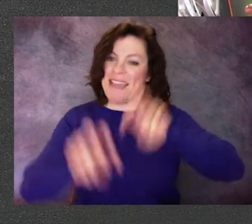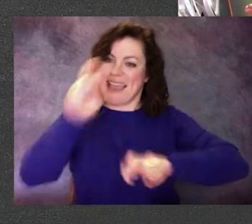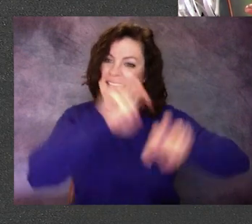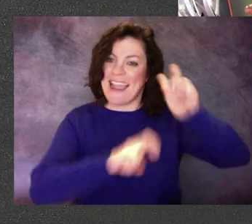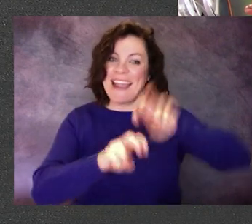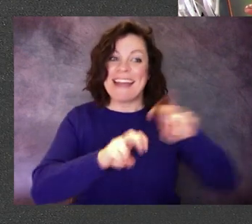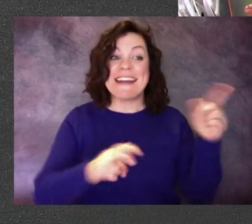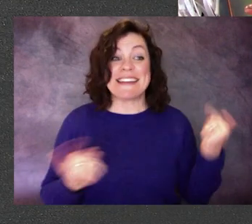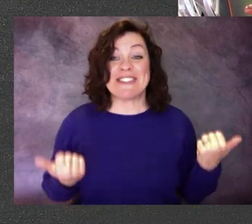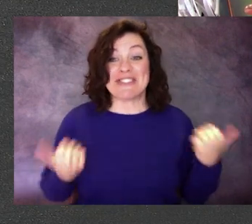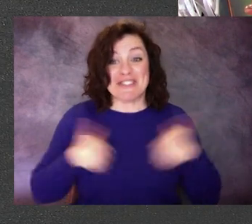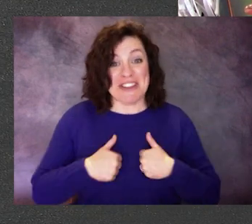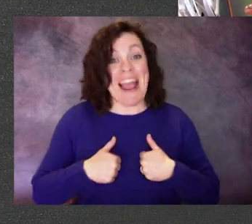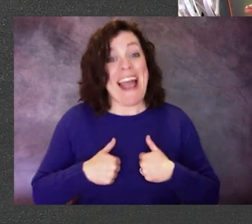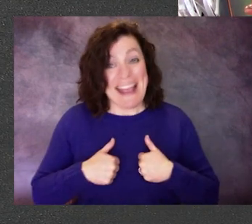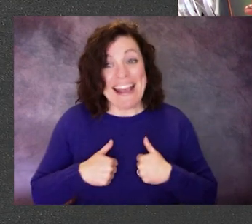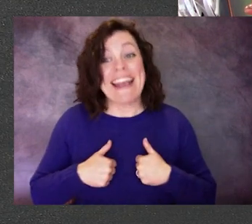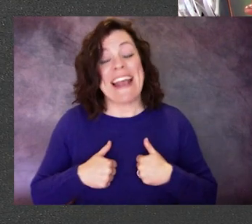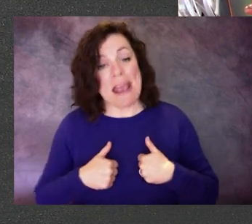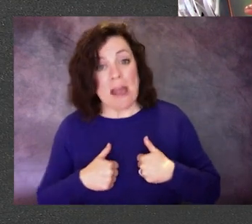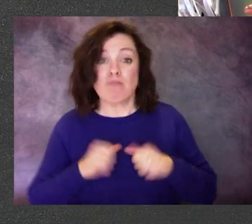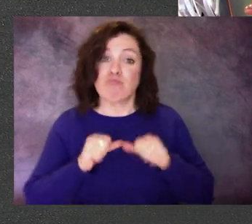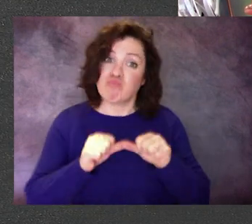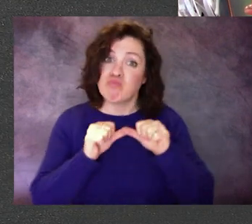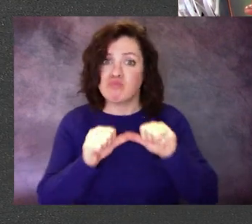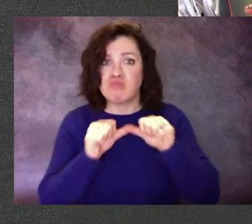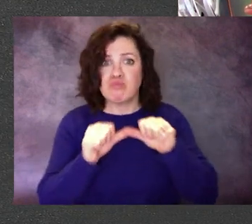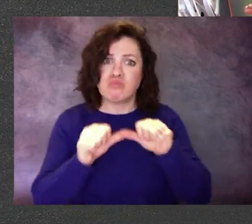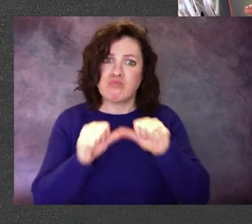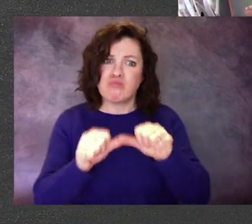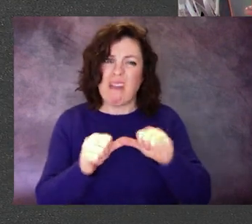Joseph had a little jacket. It got old and worn.